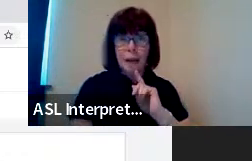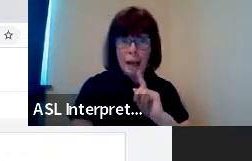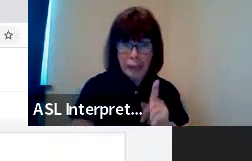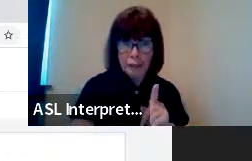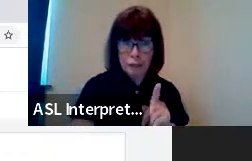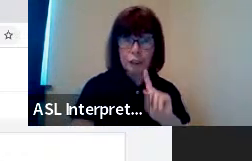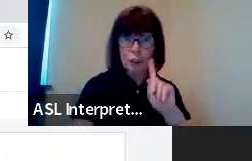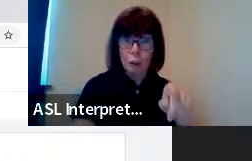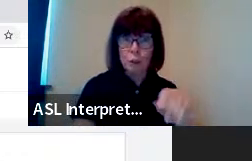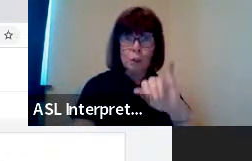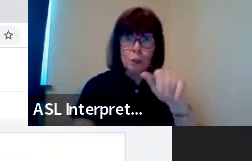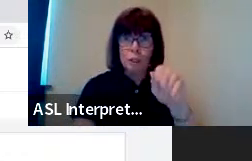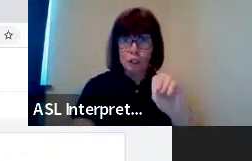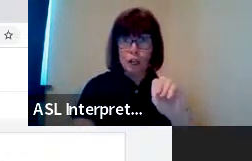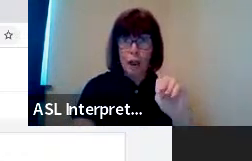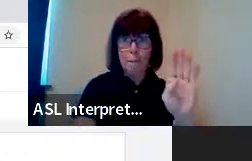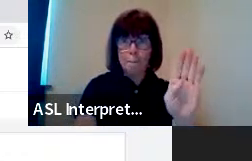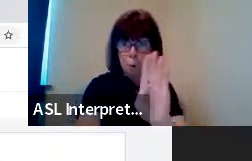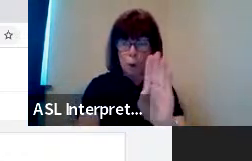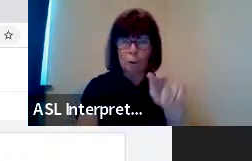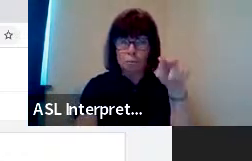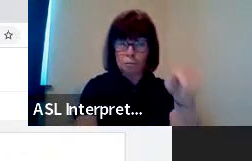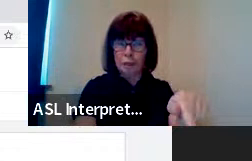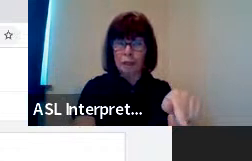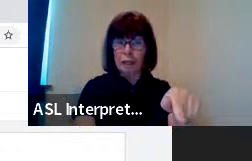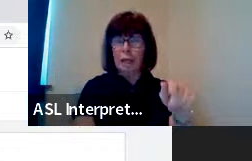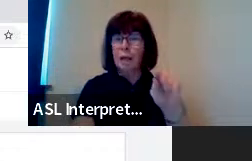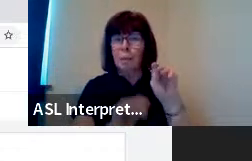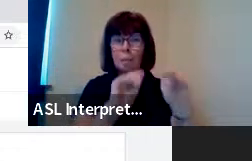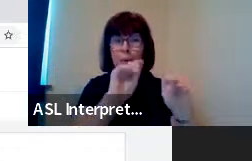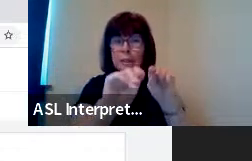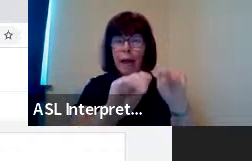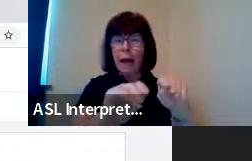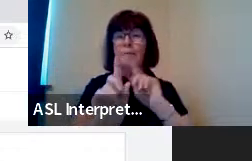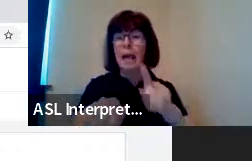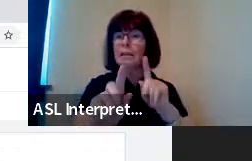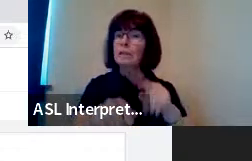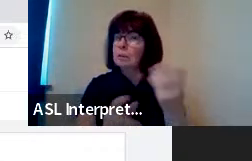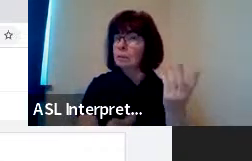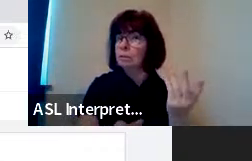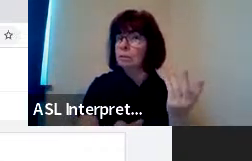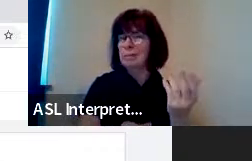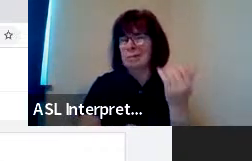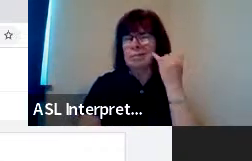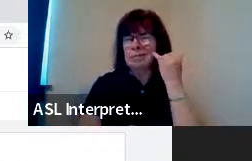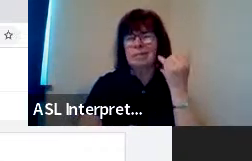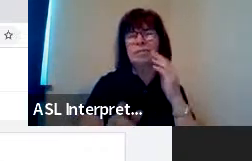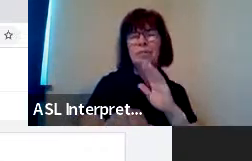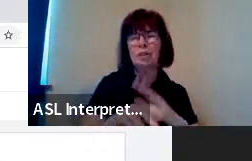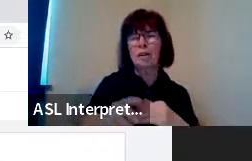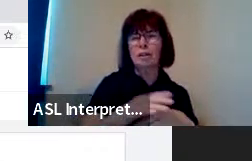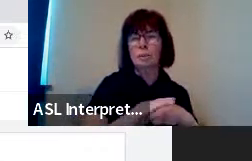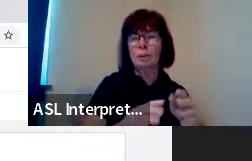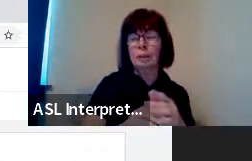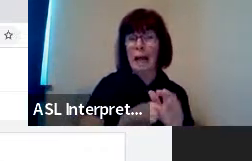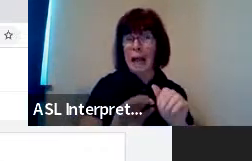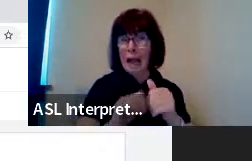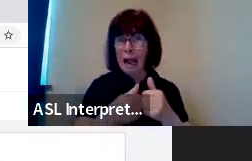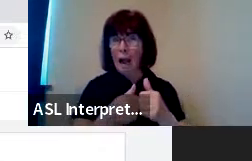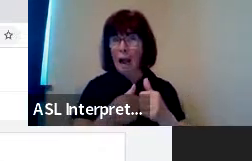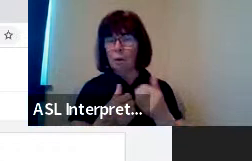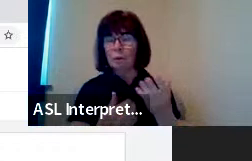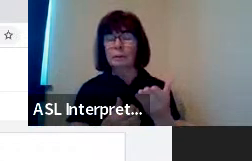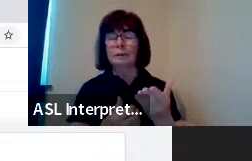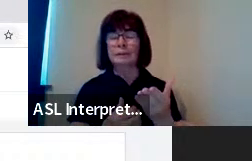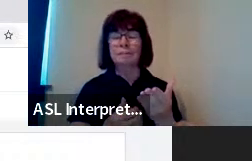the Jamboard and provide answers onto it if you're comfortable doing so. And in order to do that, once you're